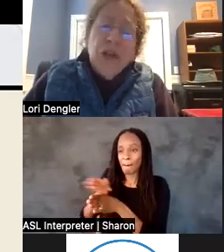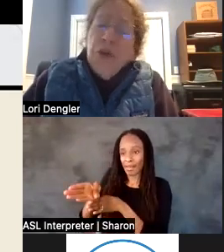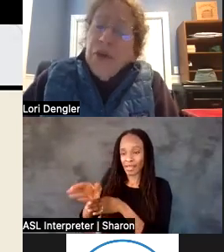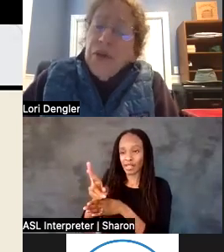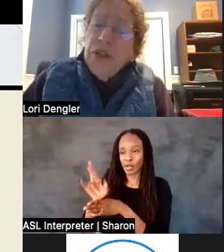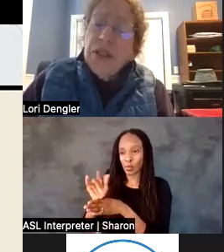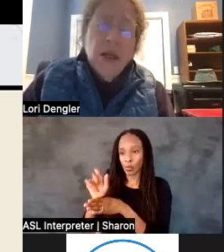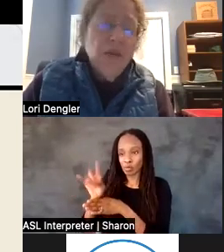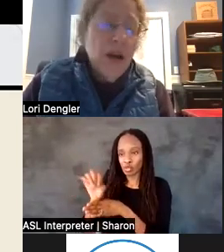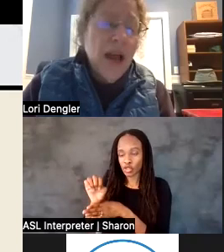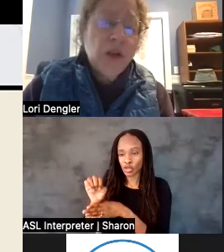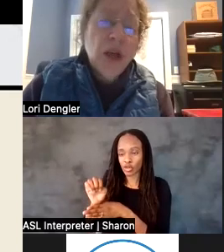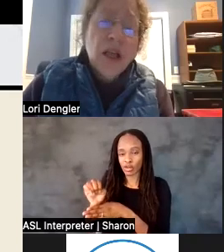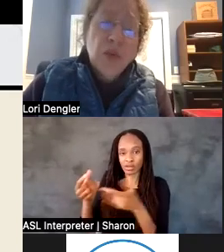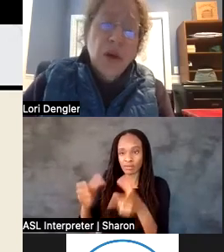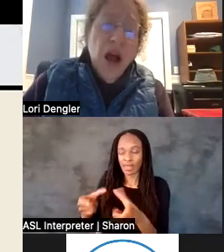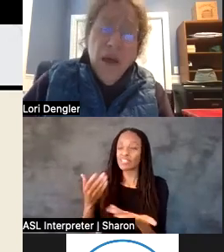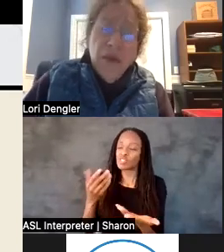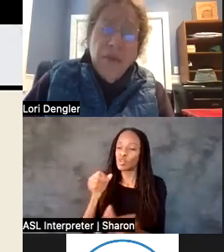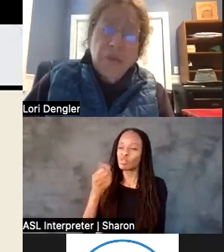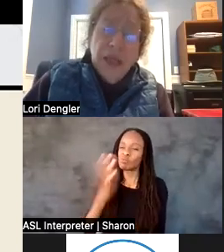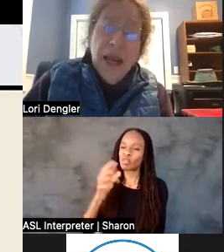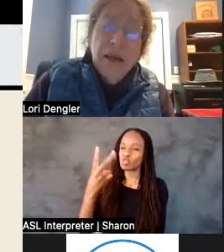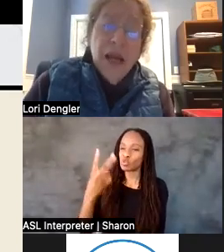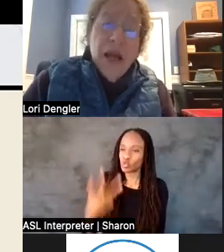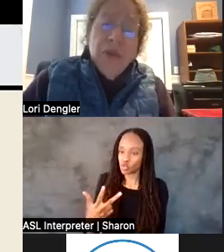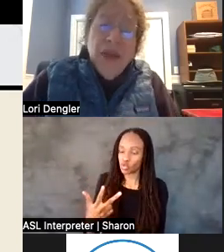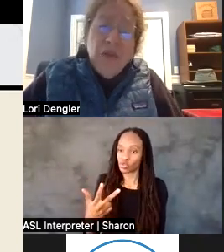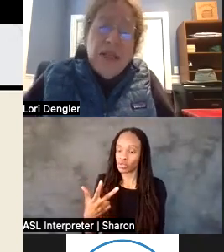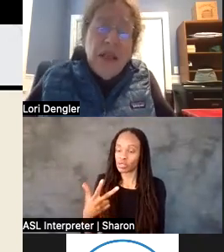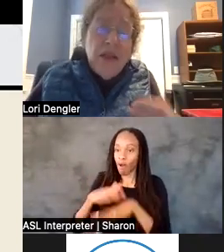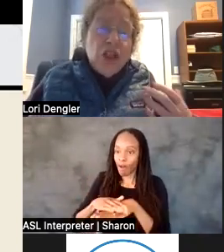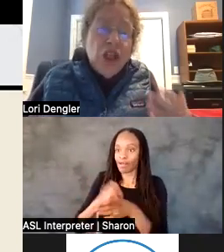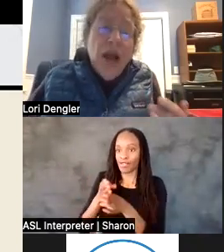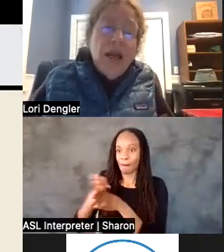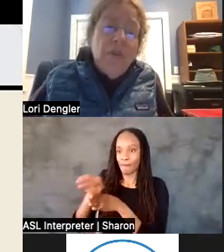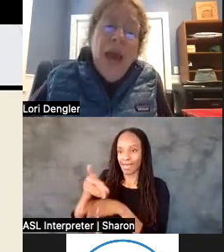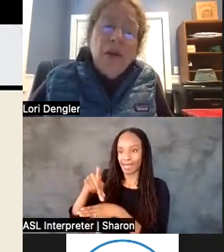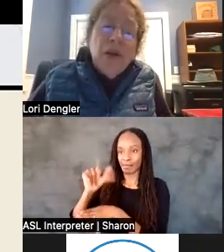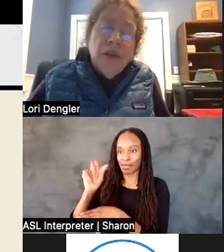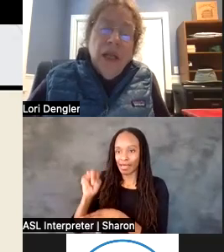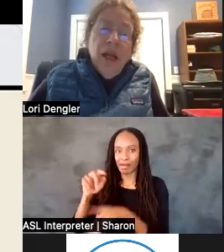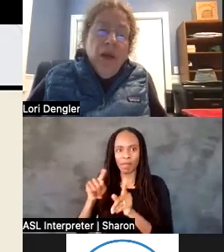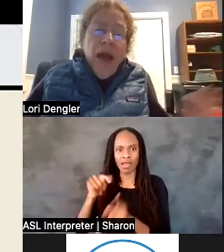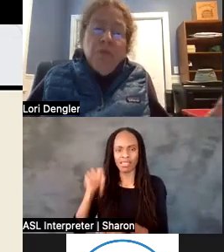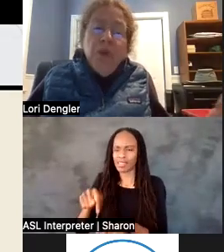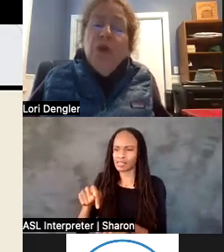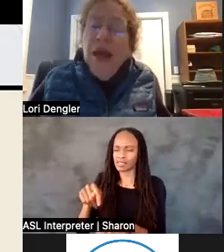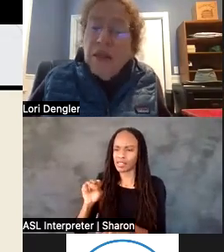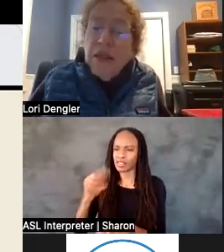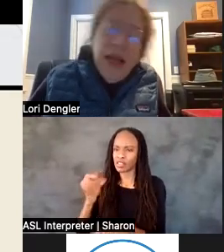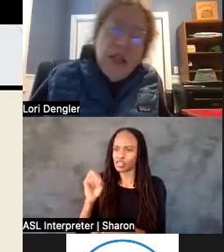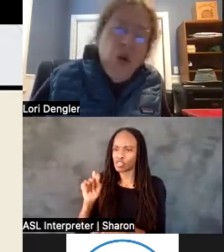about 2/3 of our aftershocks were on the main plane, but then we see this shotgun pattern at